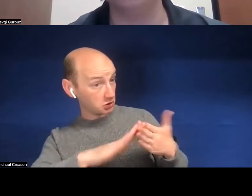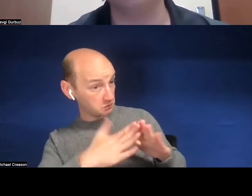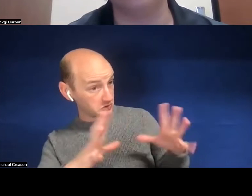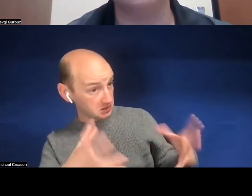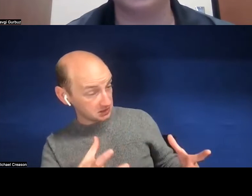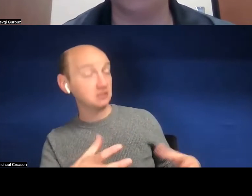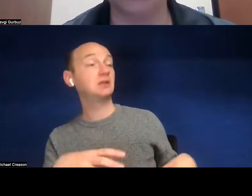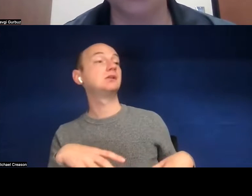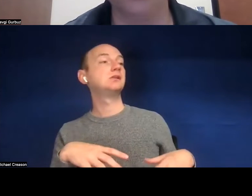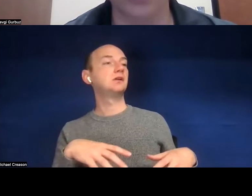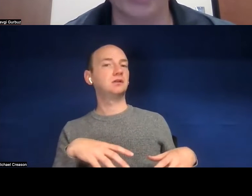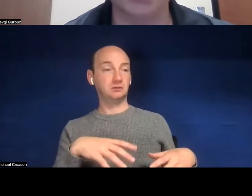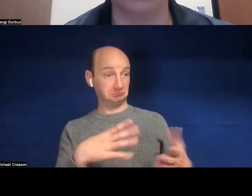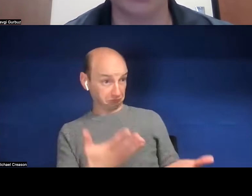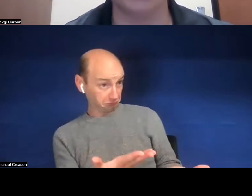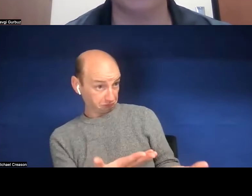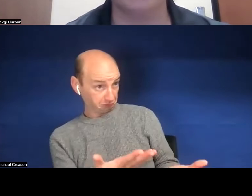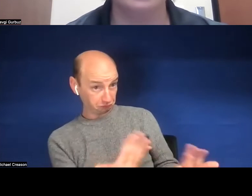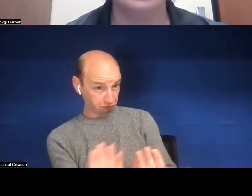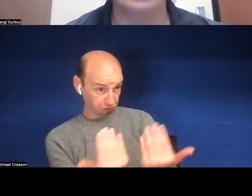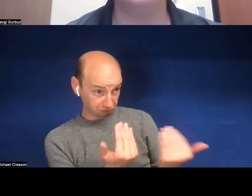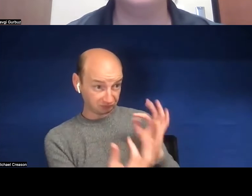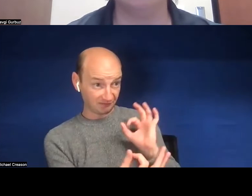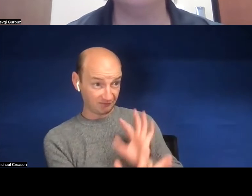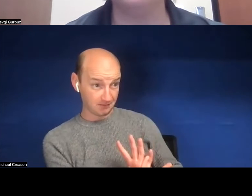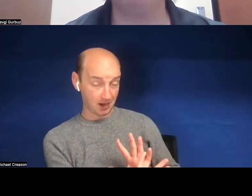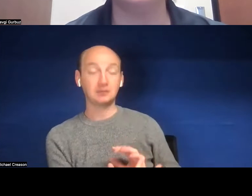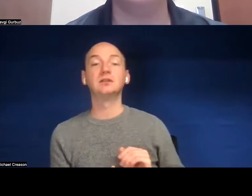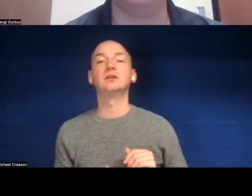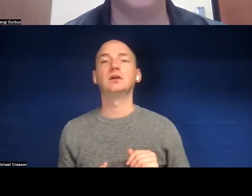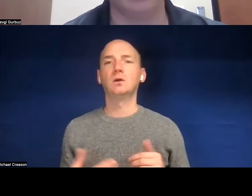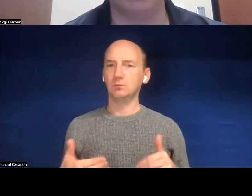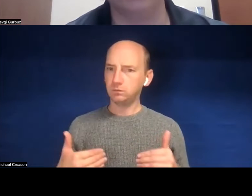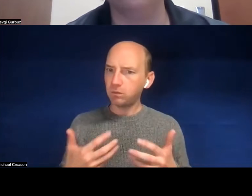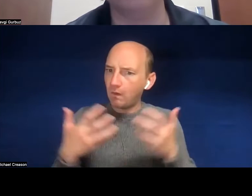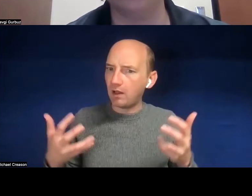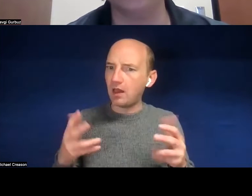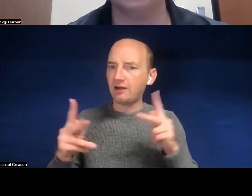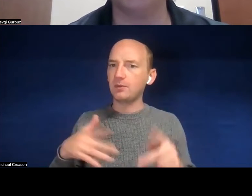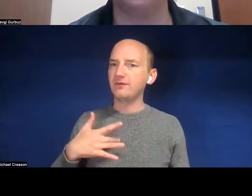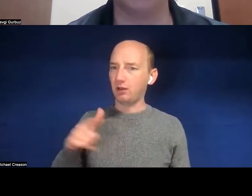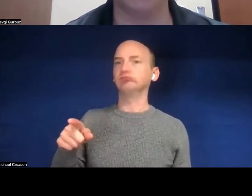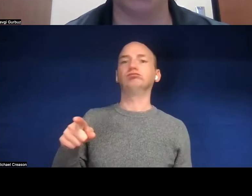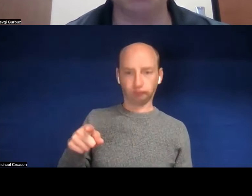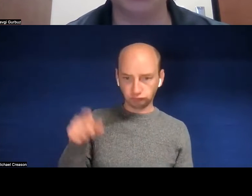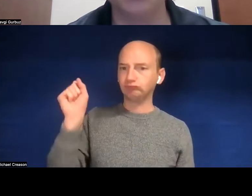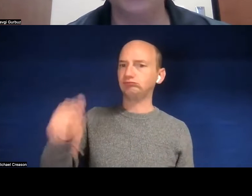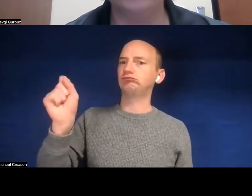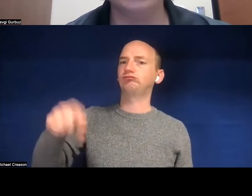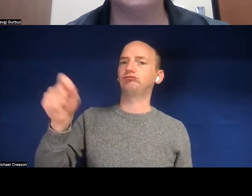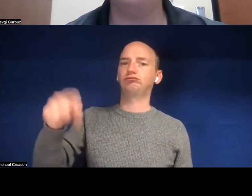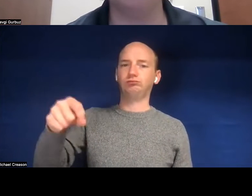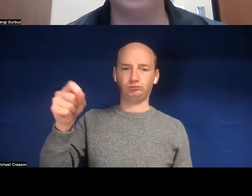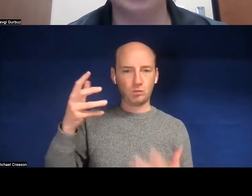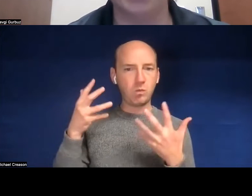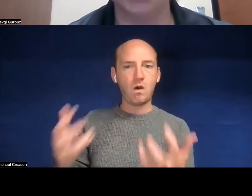of using RF sensors for ASL recognition? And we got a lot of positive feedback from those initial focus groups,